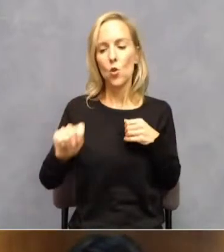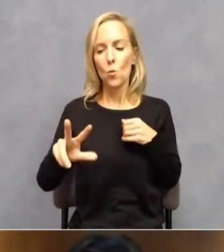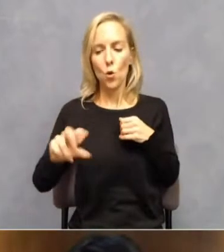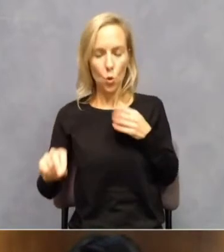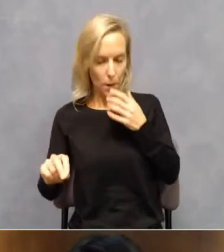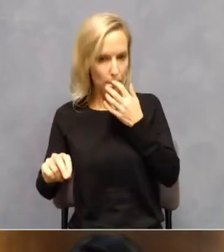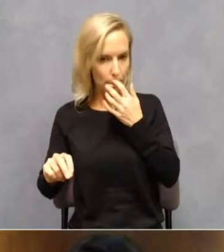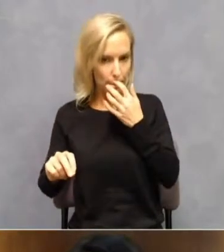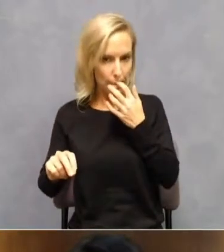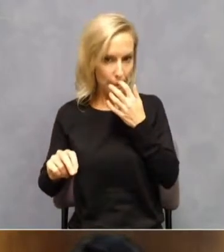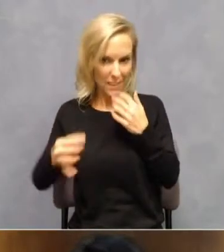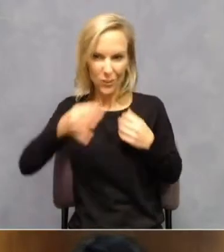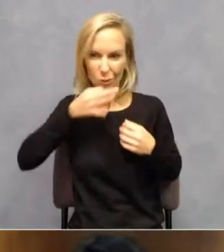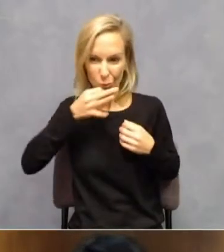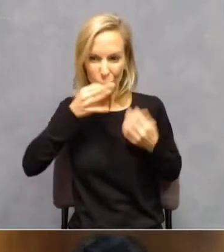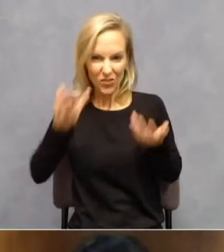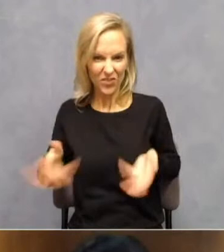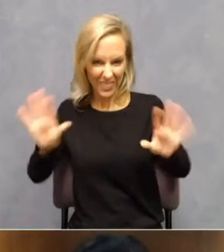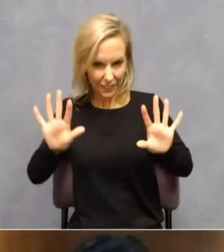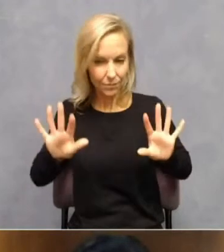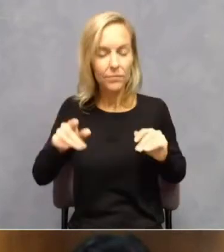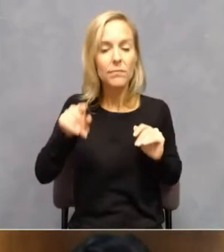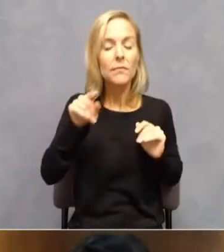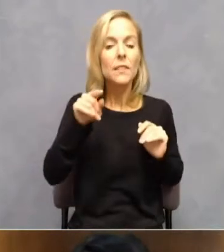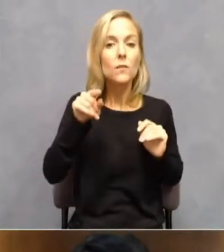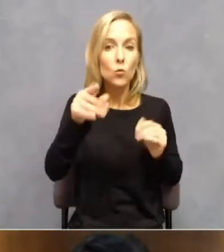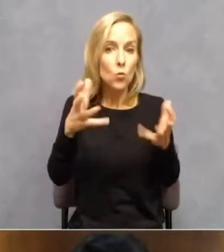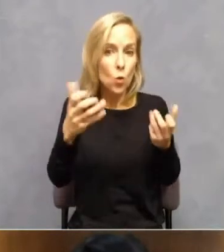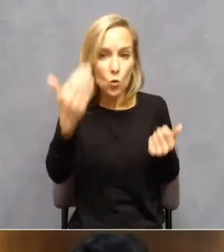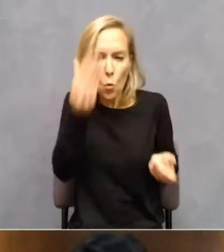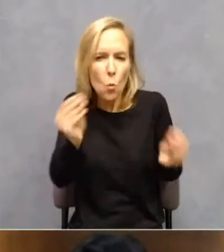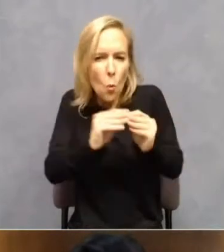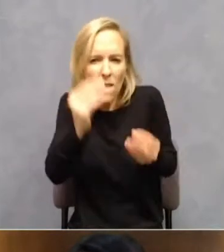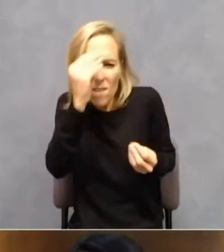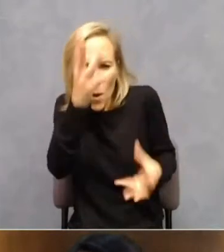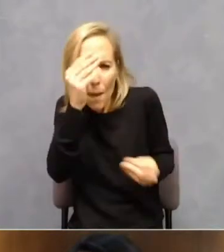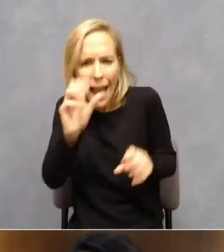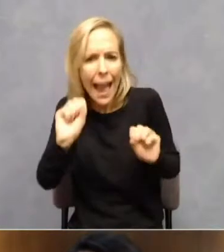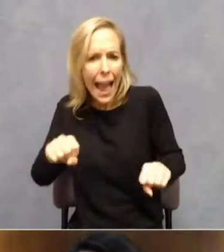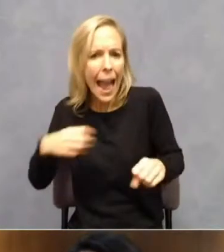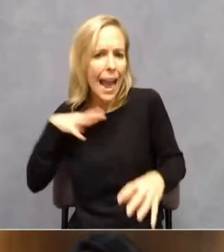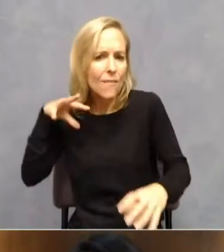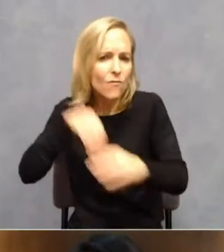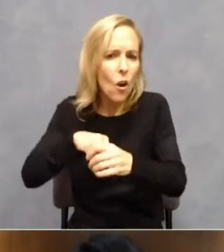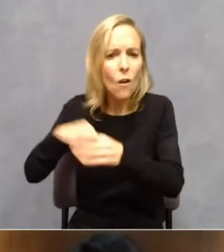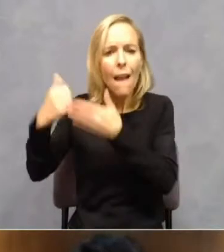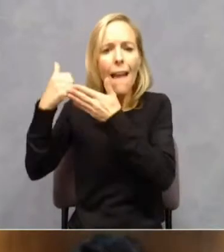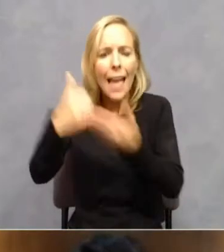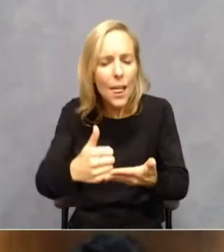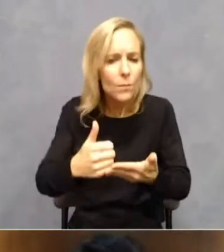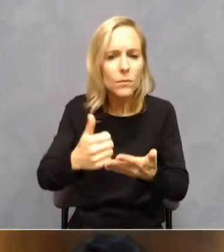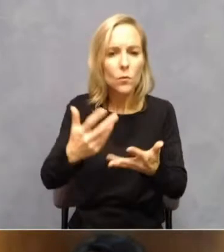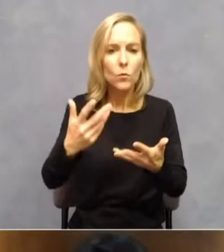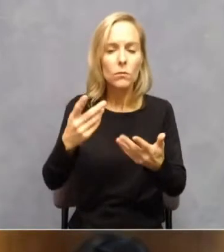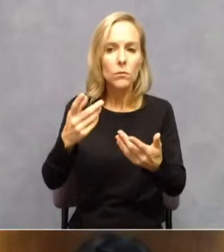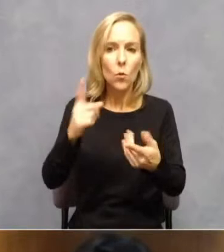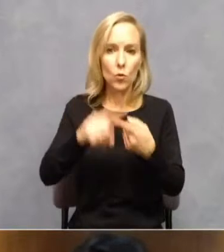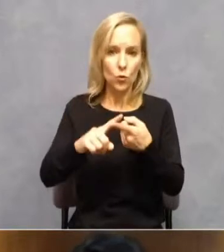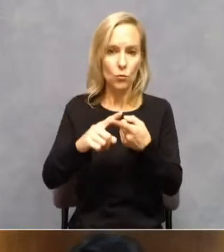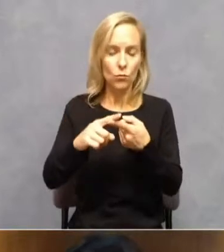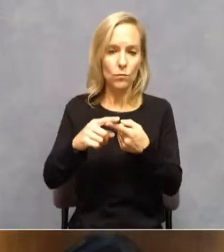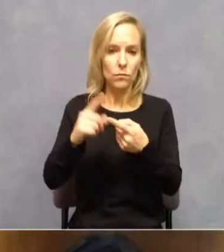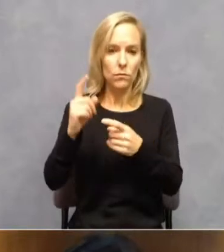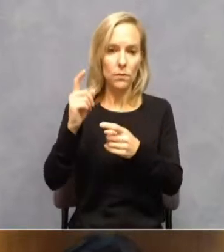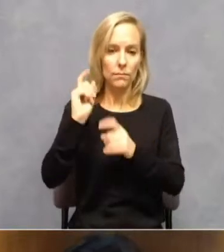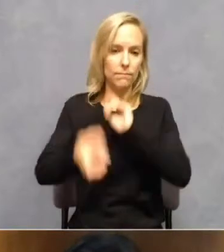around the corner. So if you would like to know more information about how you can get involved and provide masks for kids and teachers and